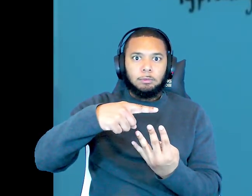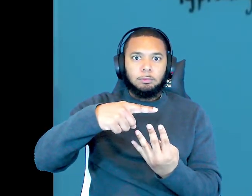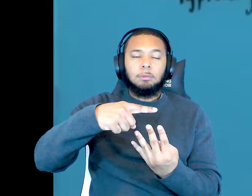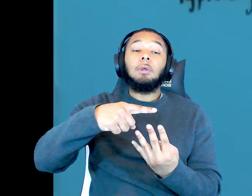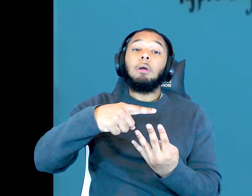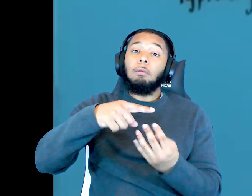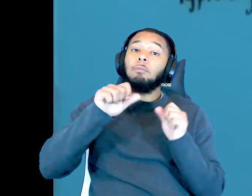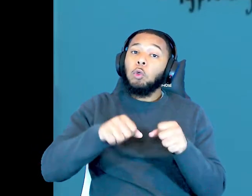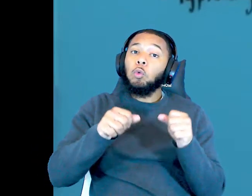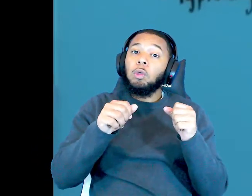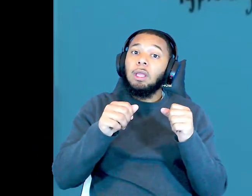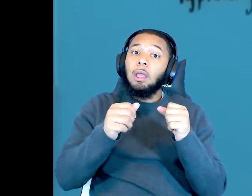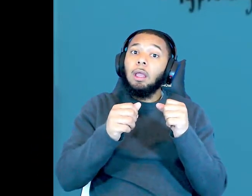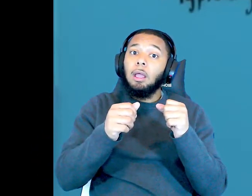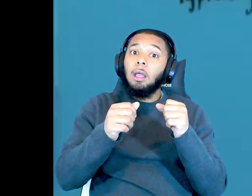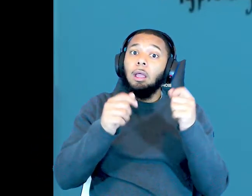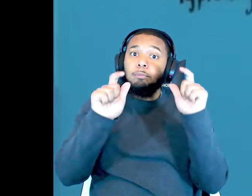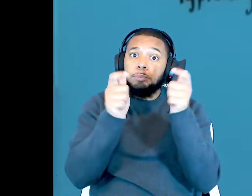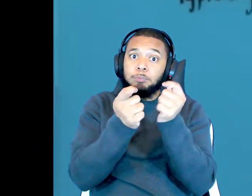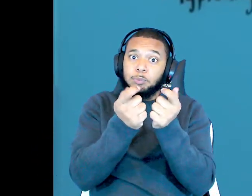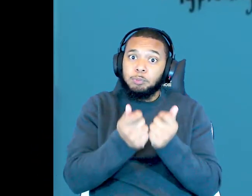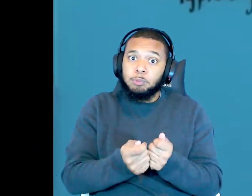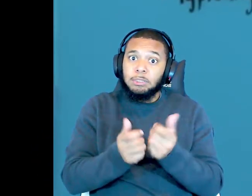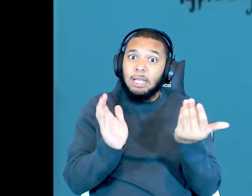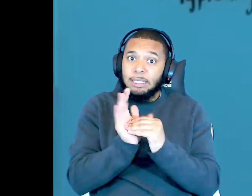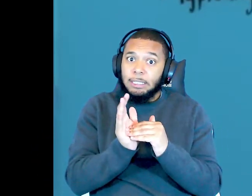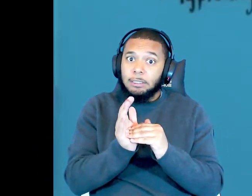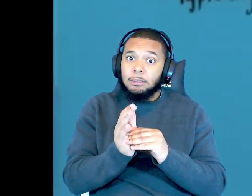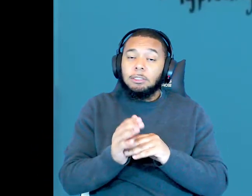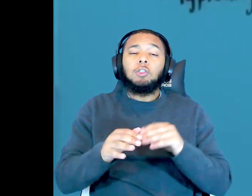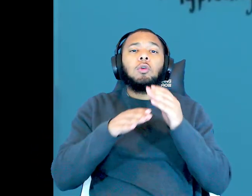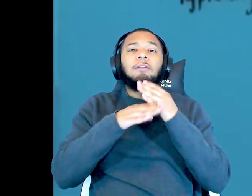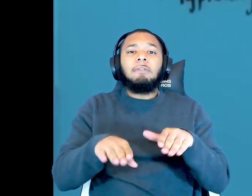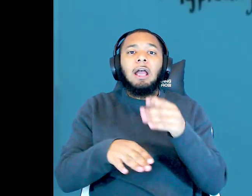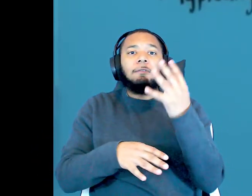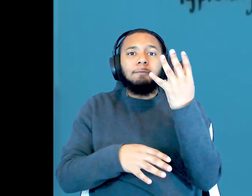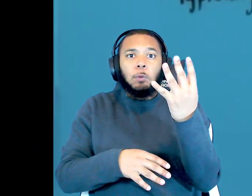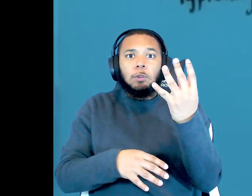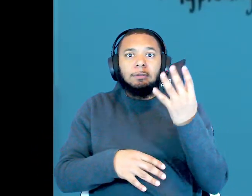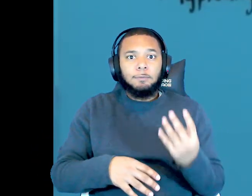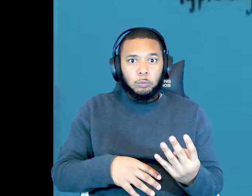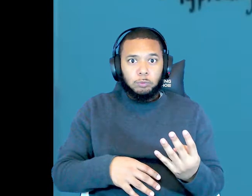is divisible by 4. 12 is divisible by 4. So if we divide both by 4,